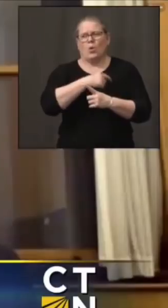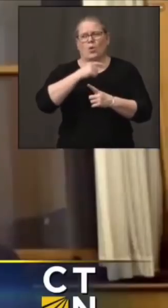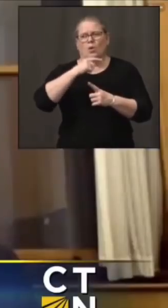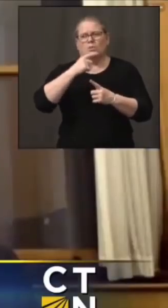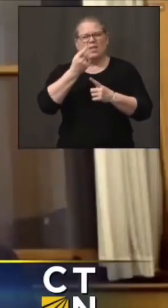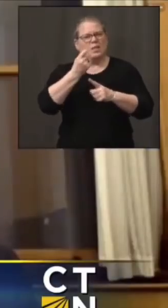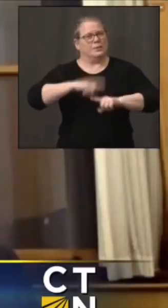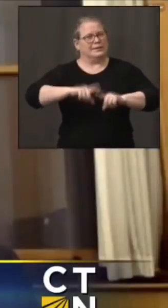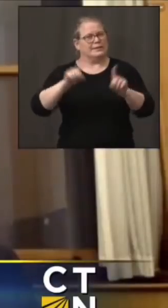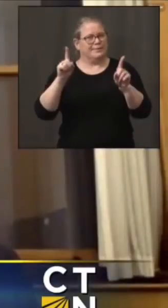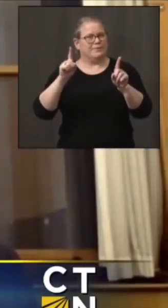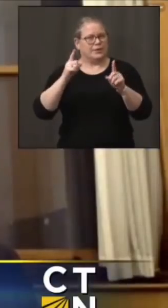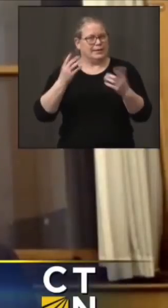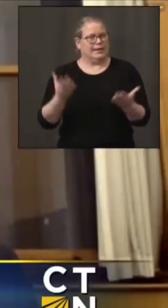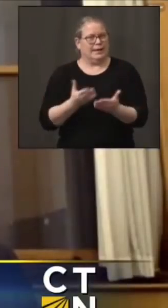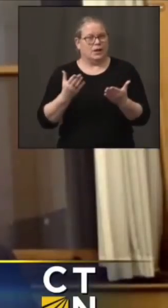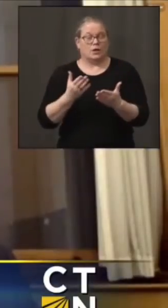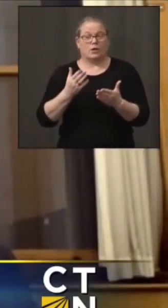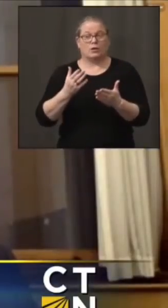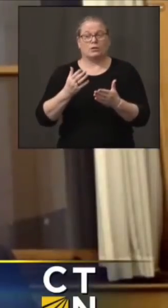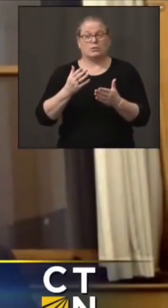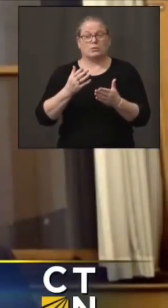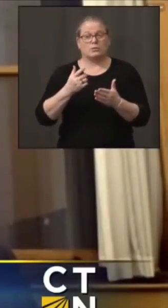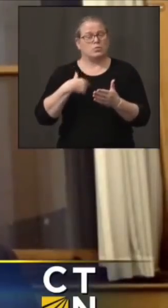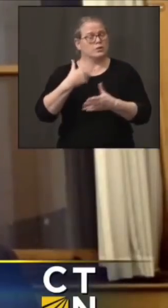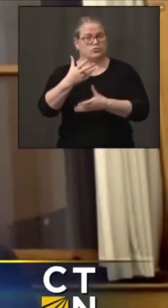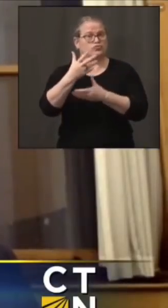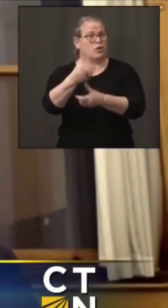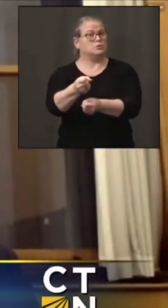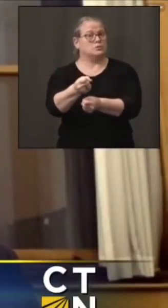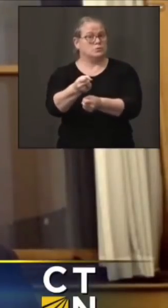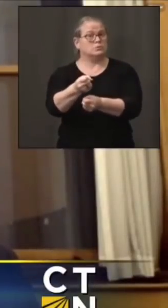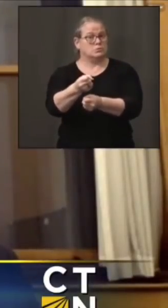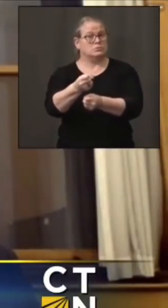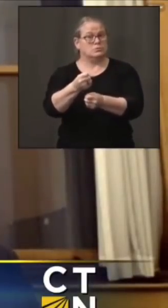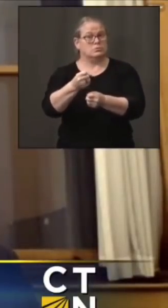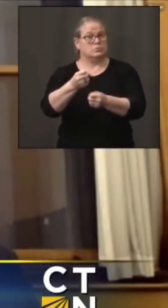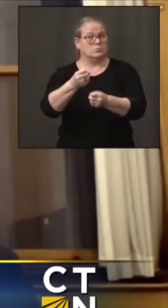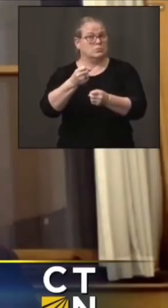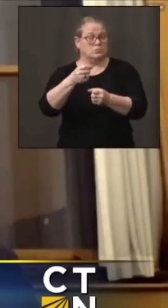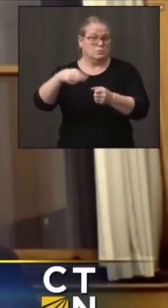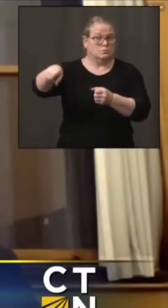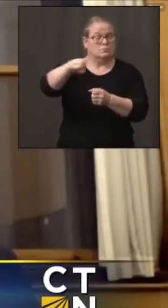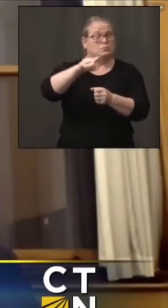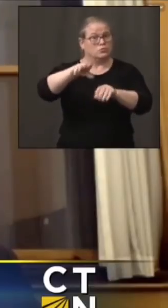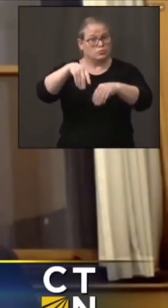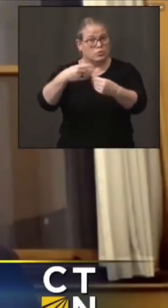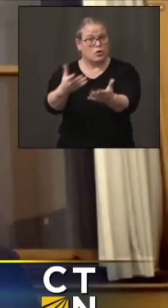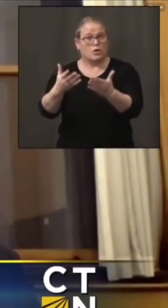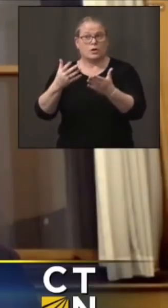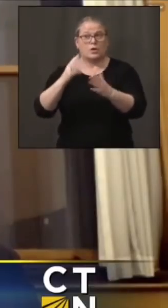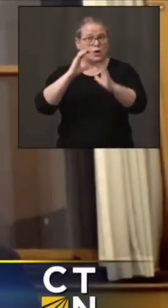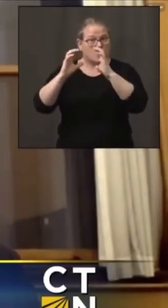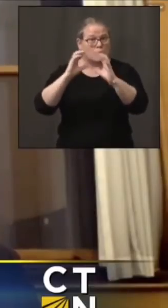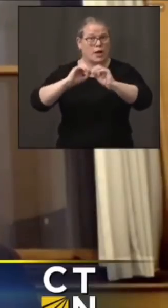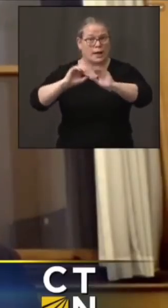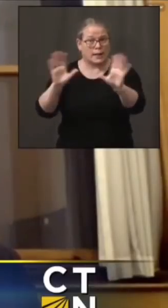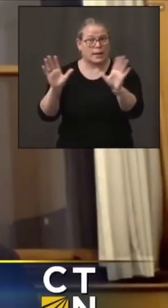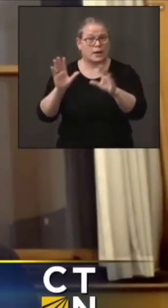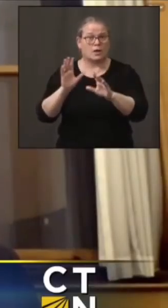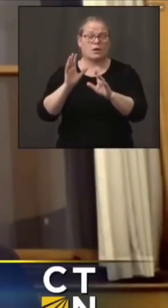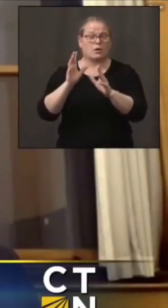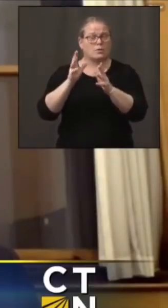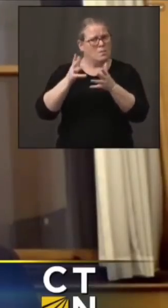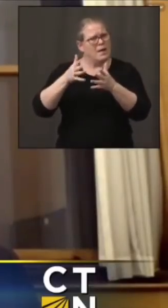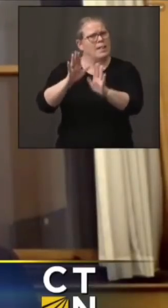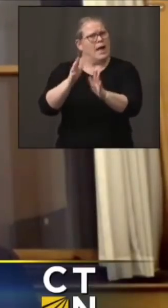provider community and make sure that we're communicating clearly with them about who's in line and who's prioritized, but give them the ability to